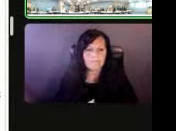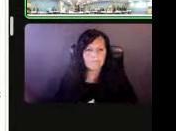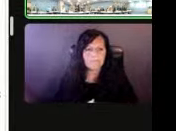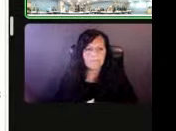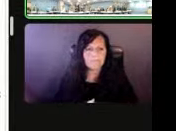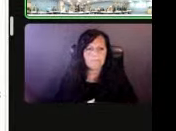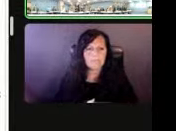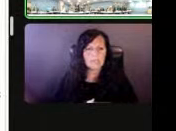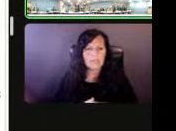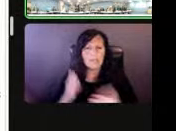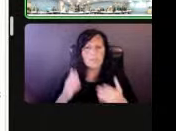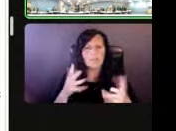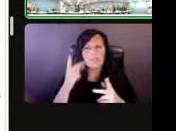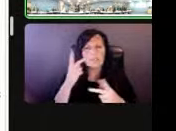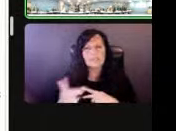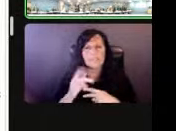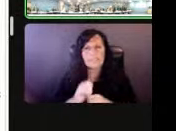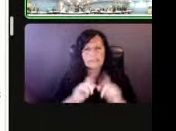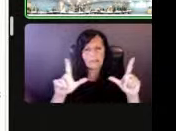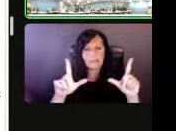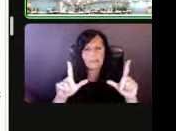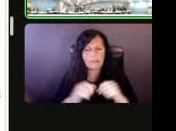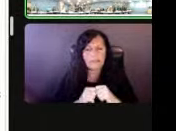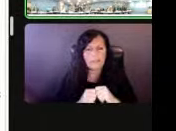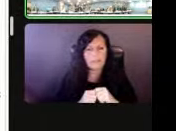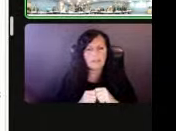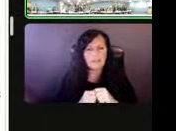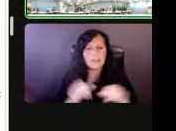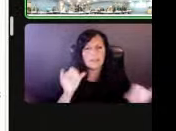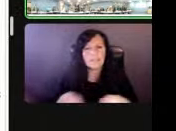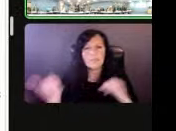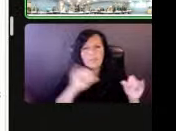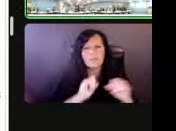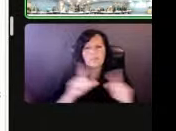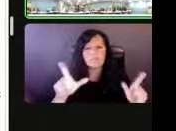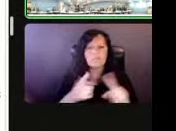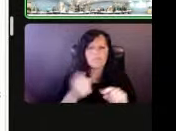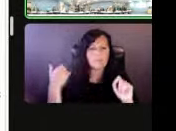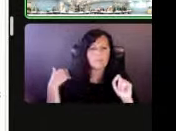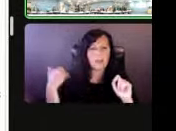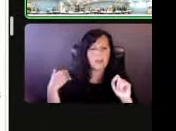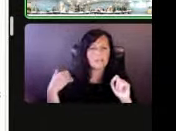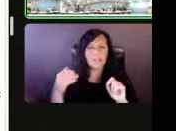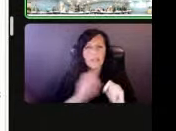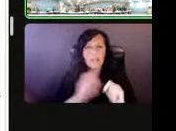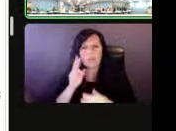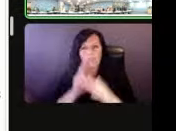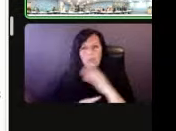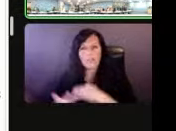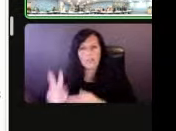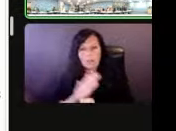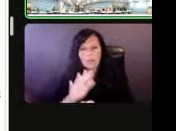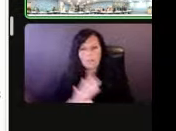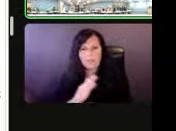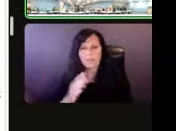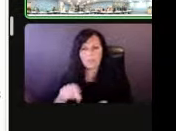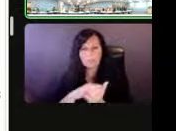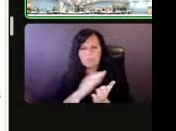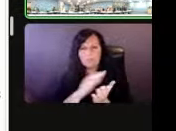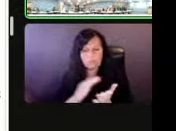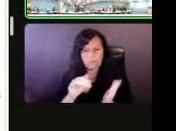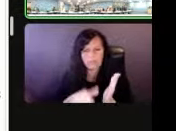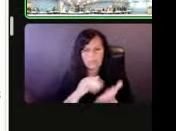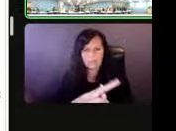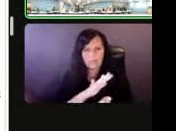You might have seen slides like this, similar slides in the past. In the forecast document, we've included every year some notable things over the past